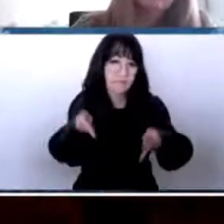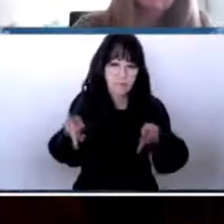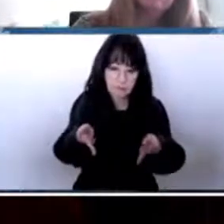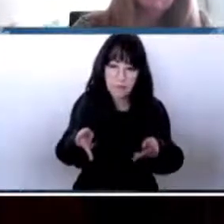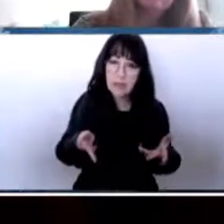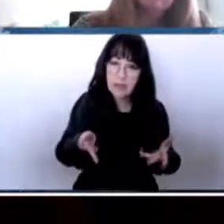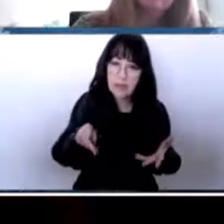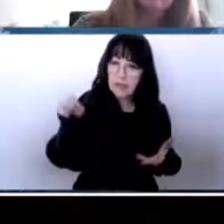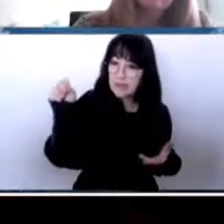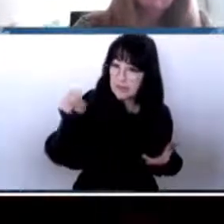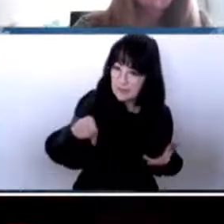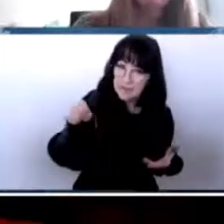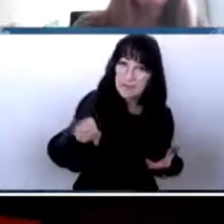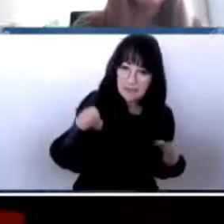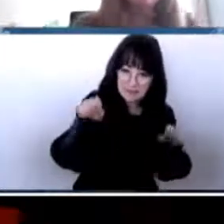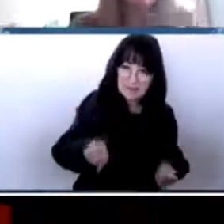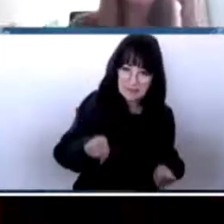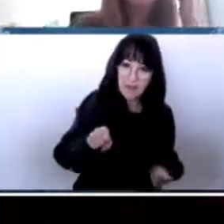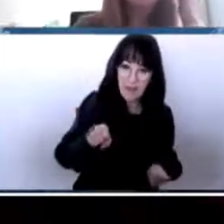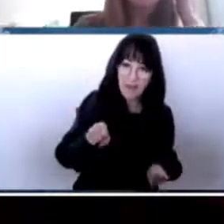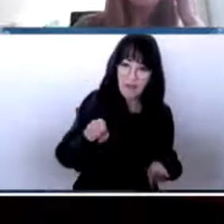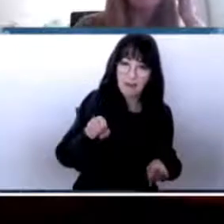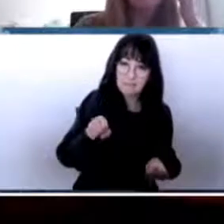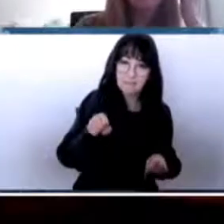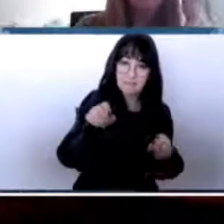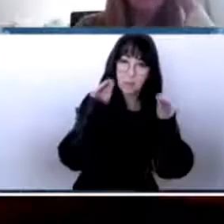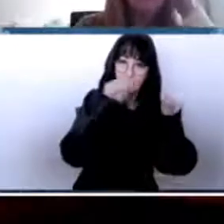there. A problem is the state was